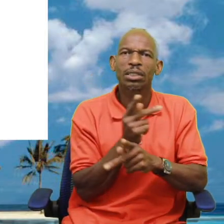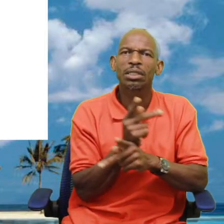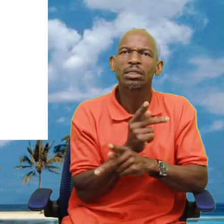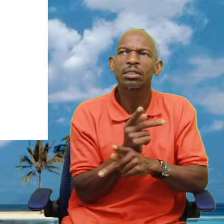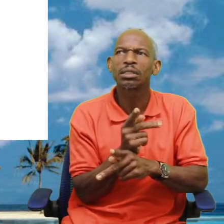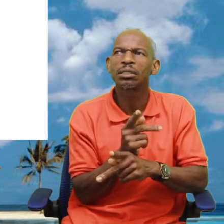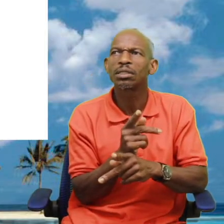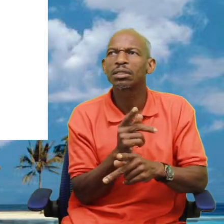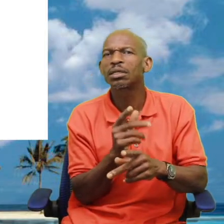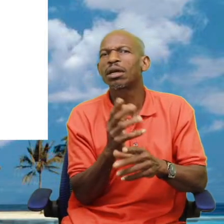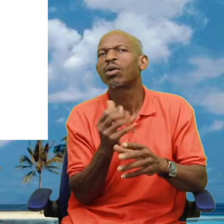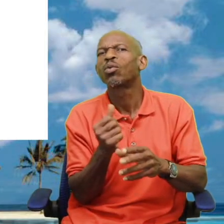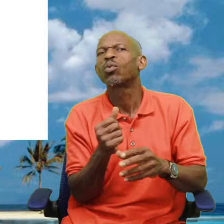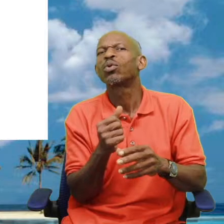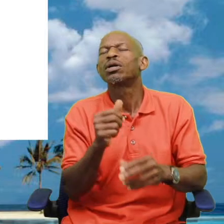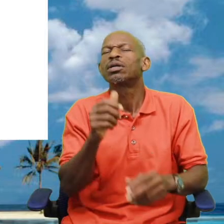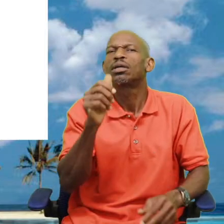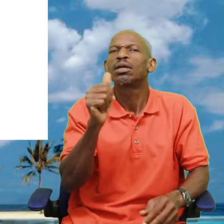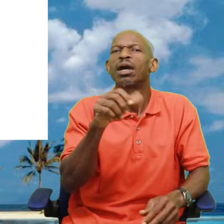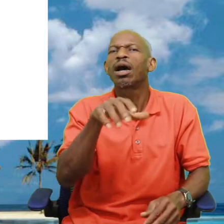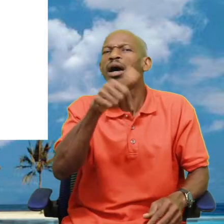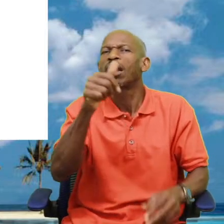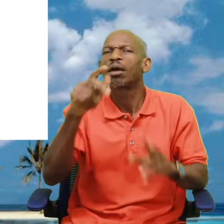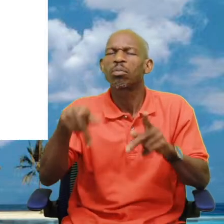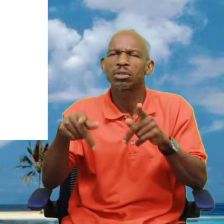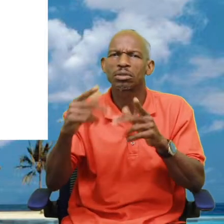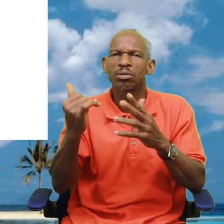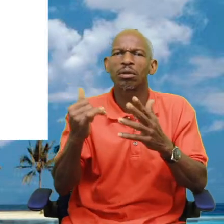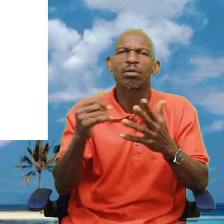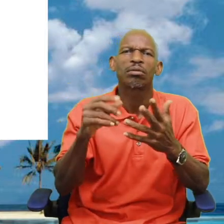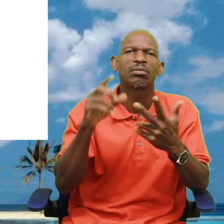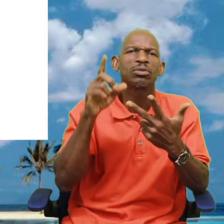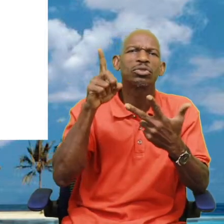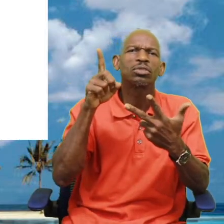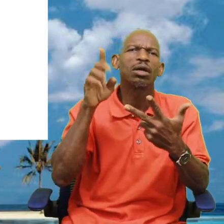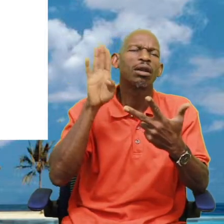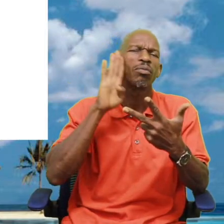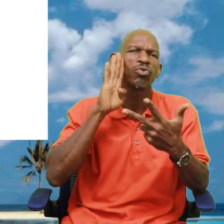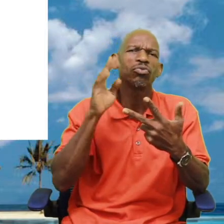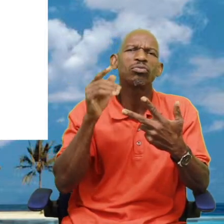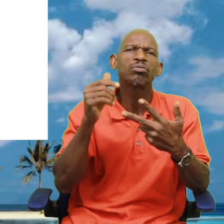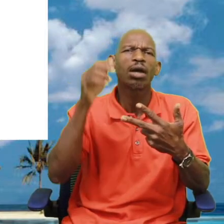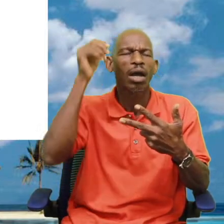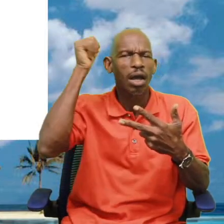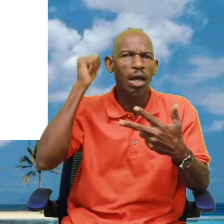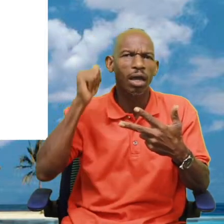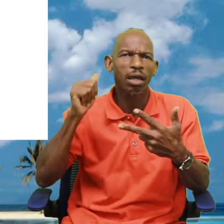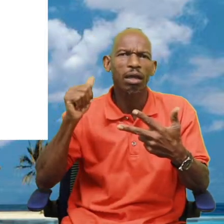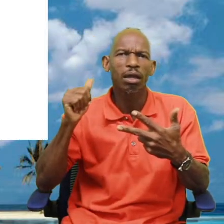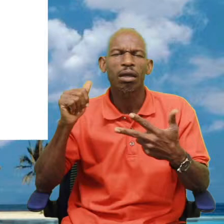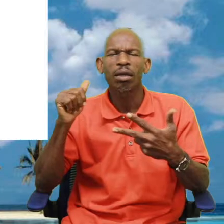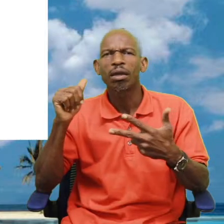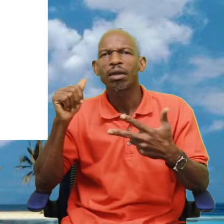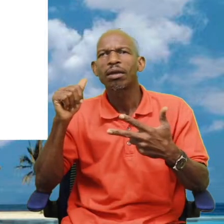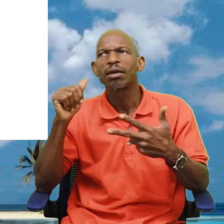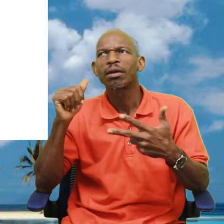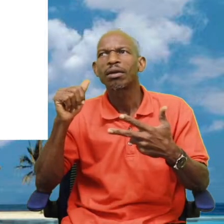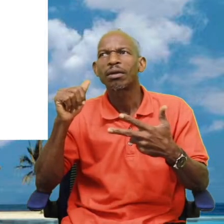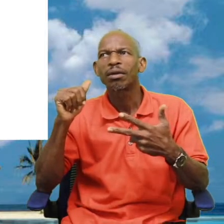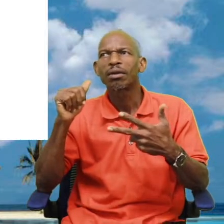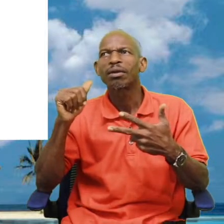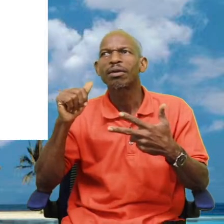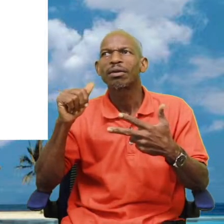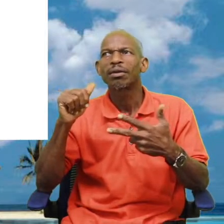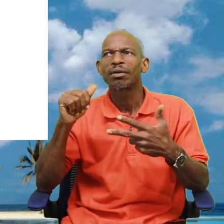I want an answer from somebody else. Apart from Sabriki. Okay, Sabriki is the only one putting up a